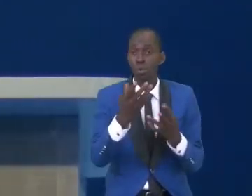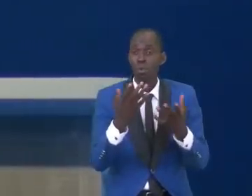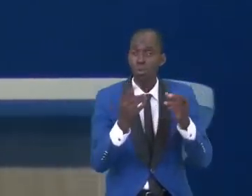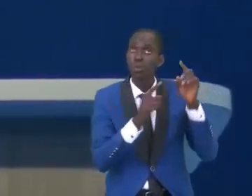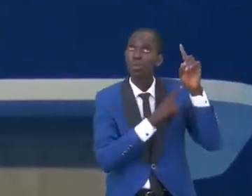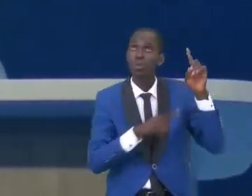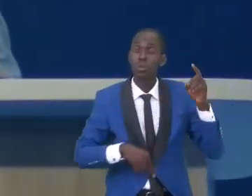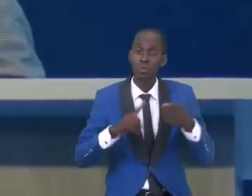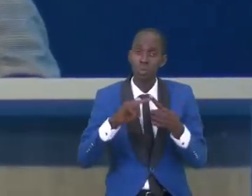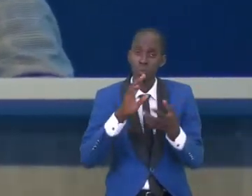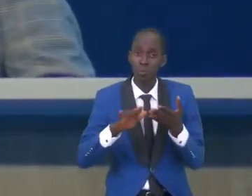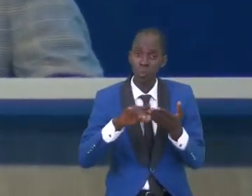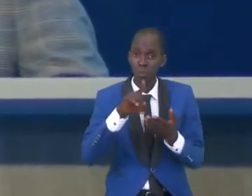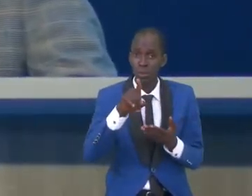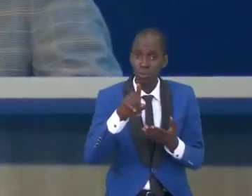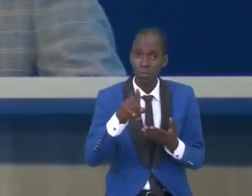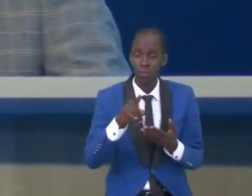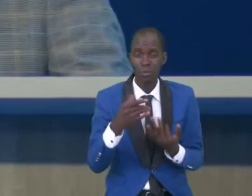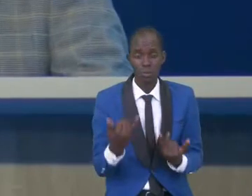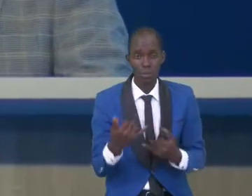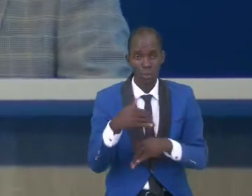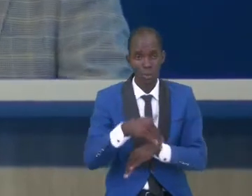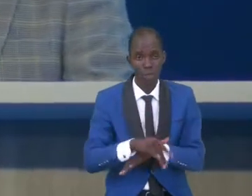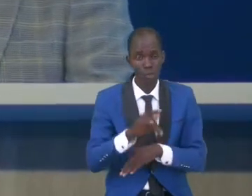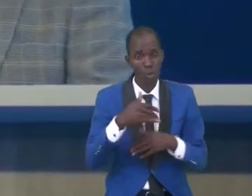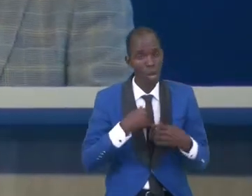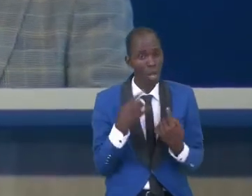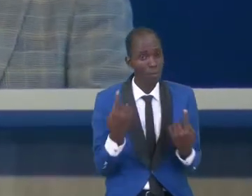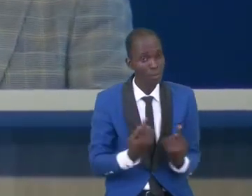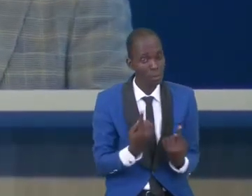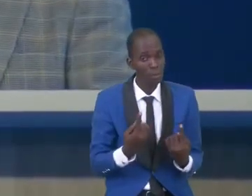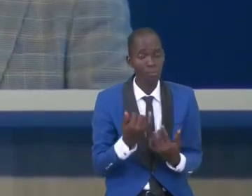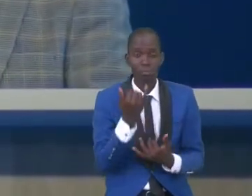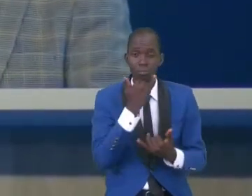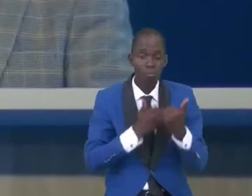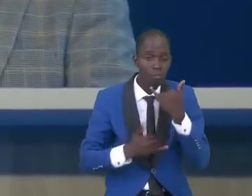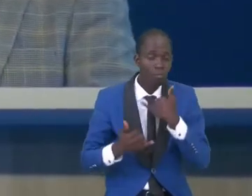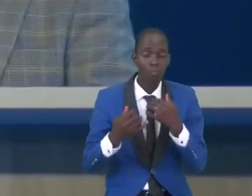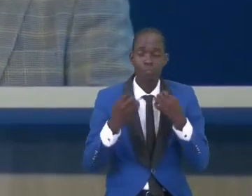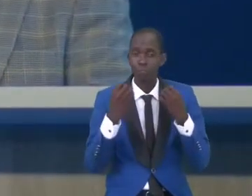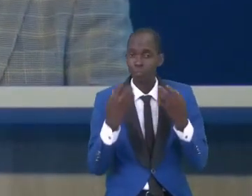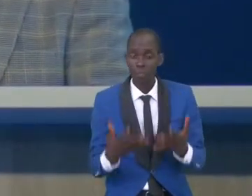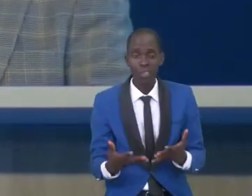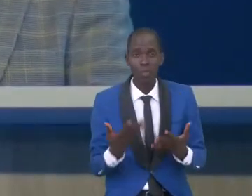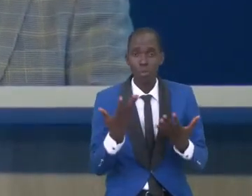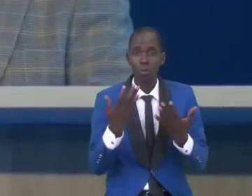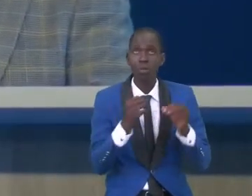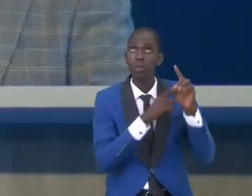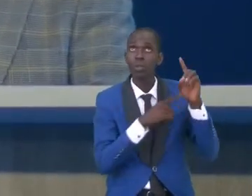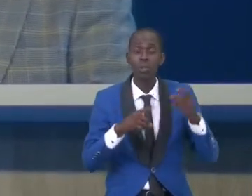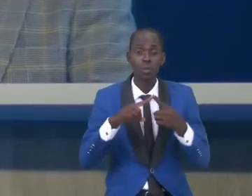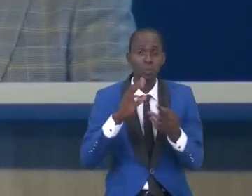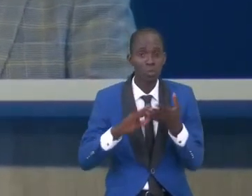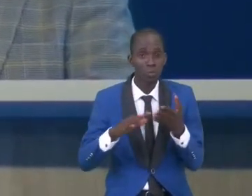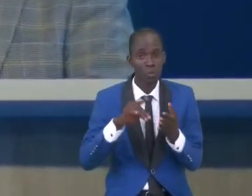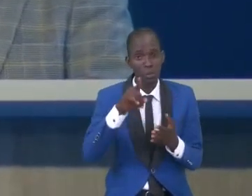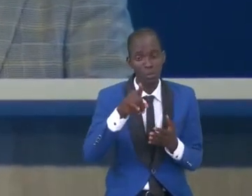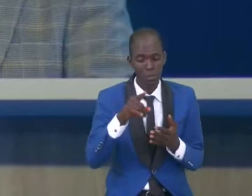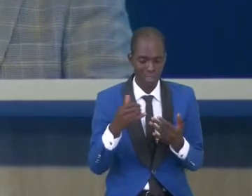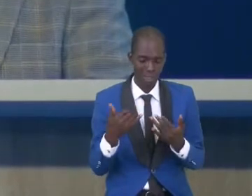tonight? Wherever you are, raise up your hand there. Your time of